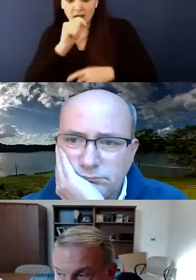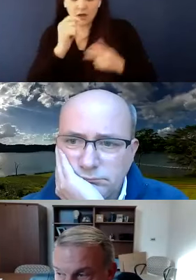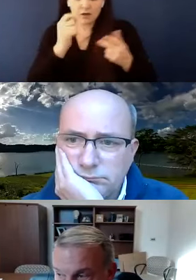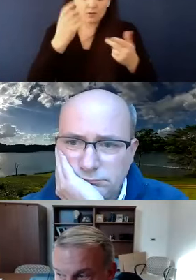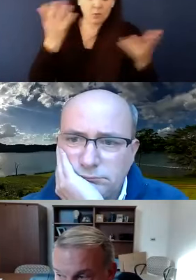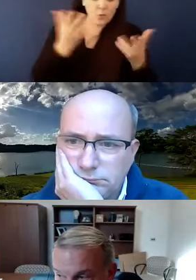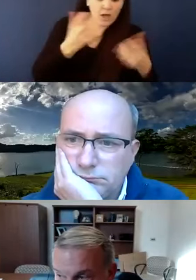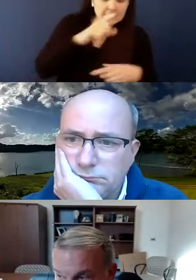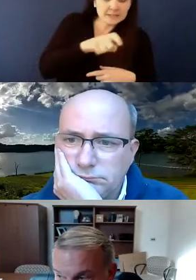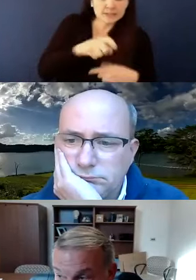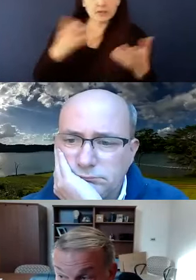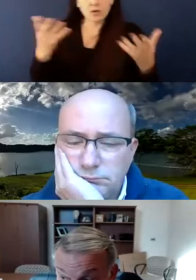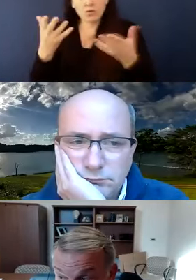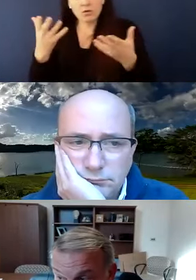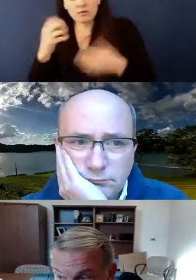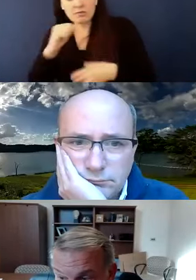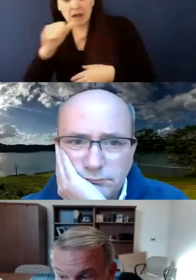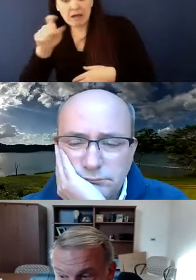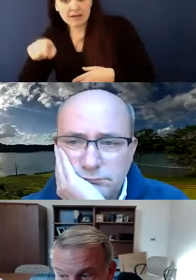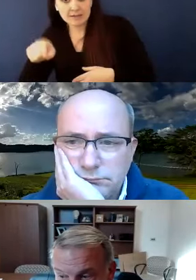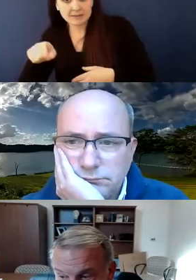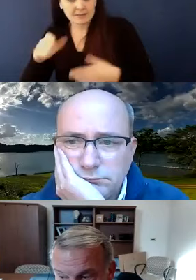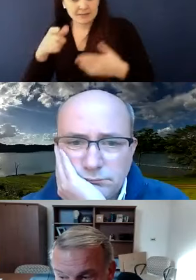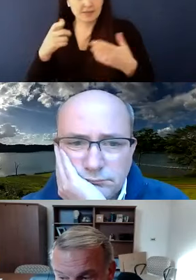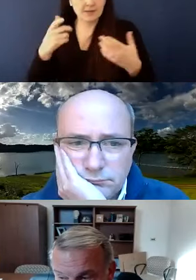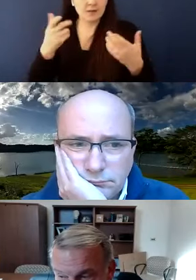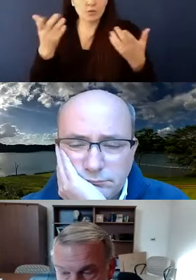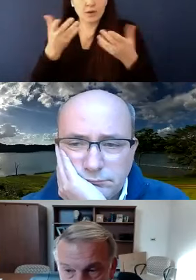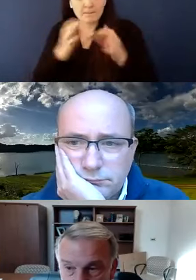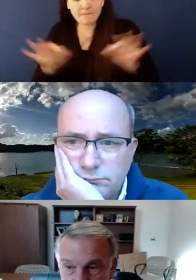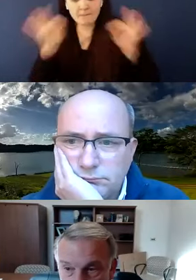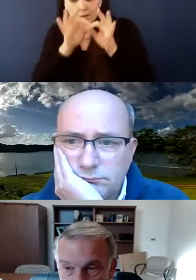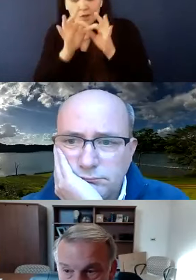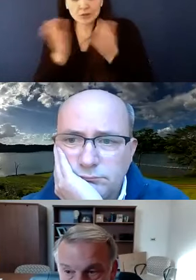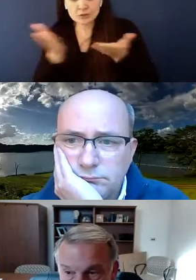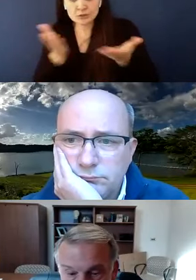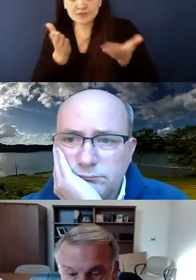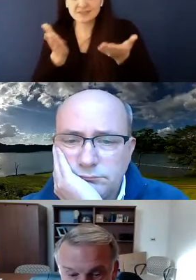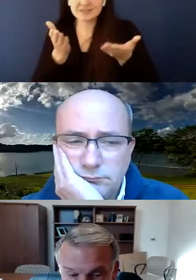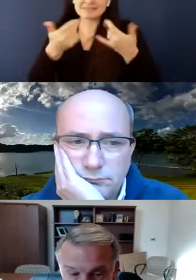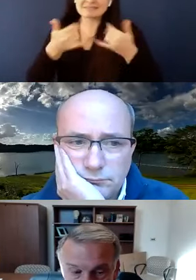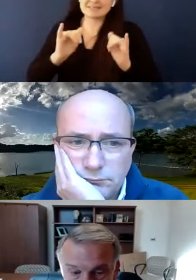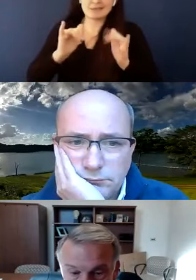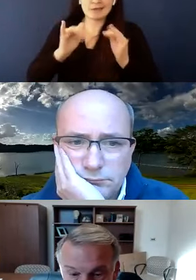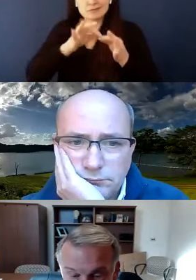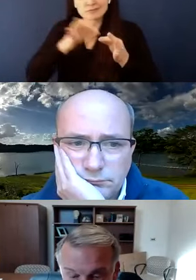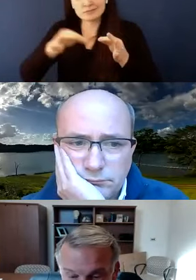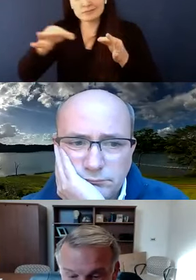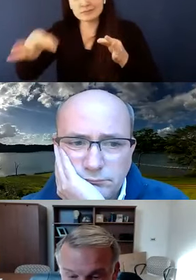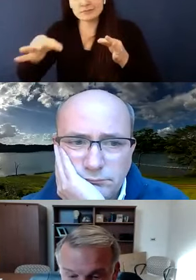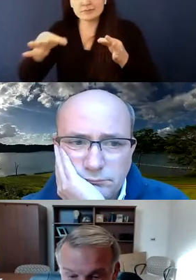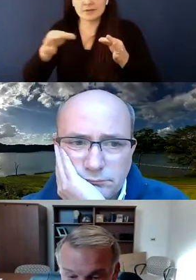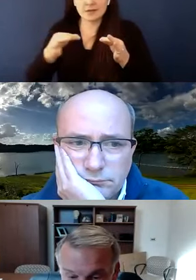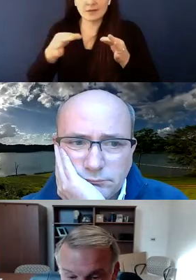scheduled essential services. And we still are having to reschedule 3 or 4 patients